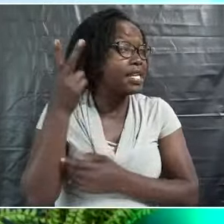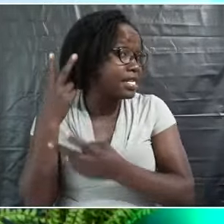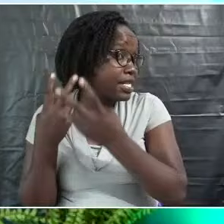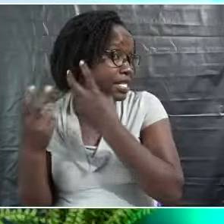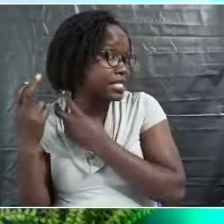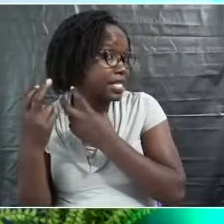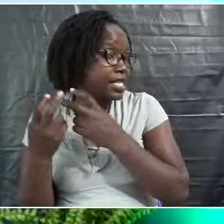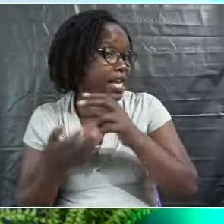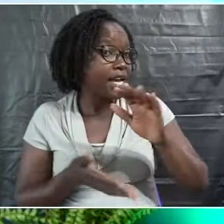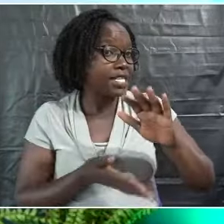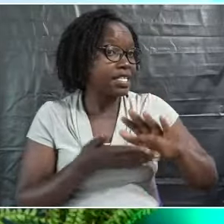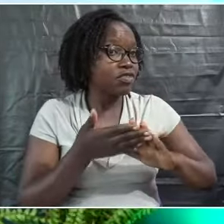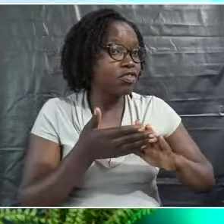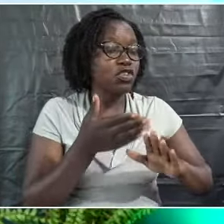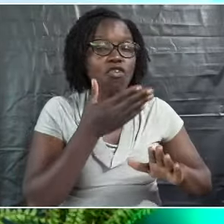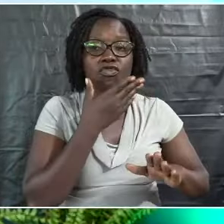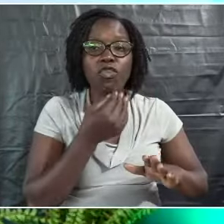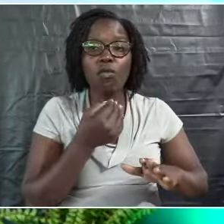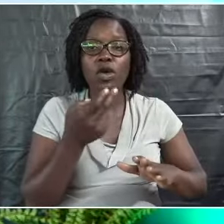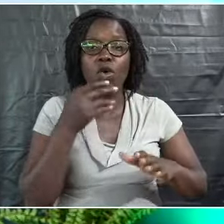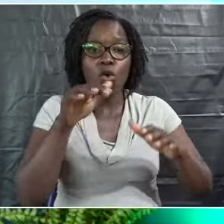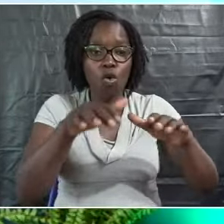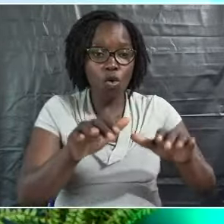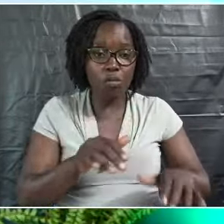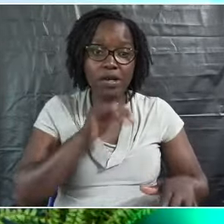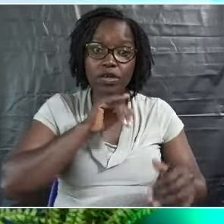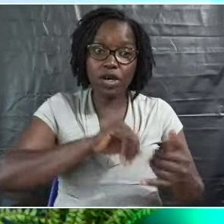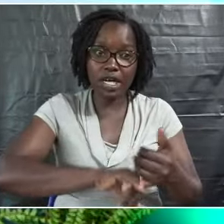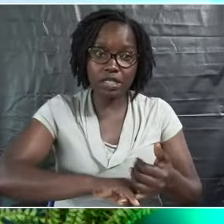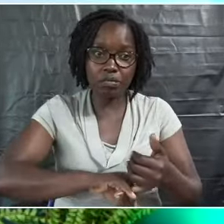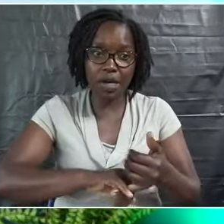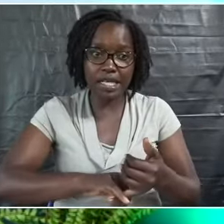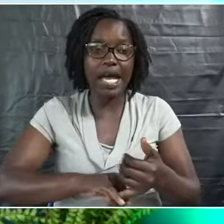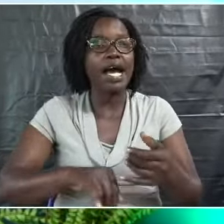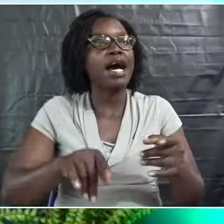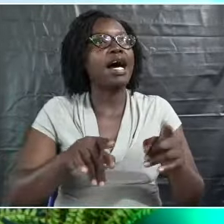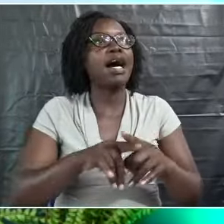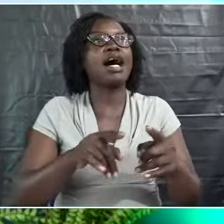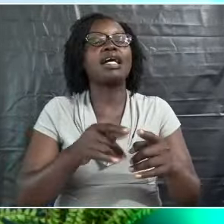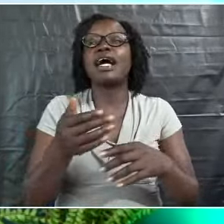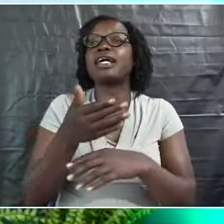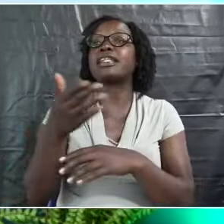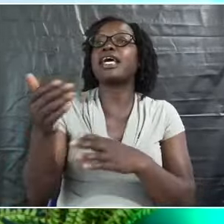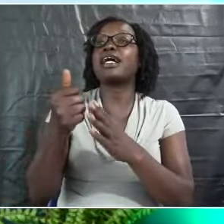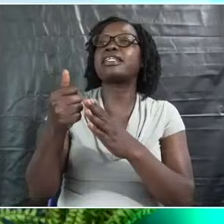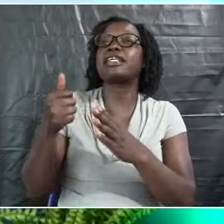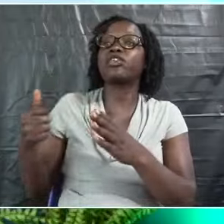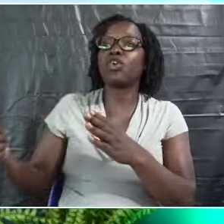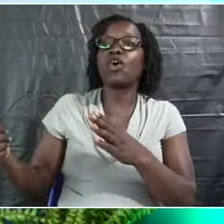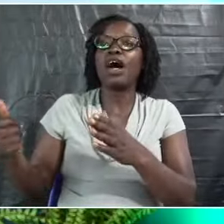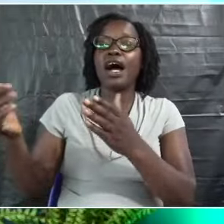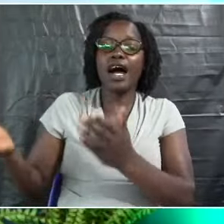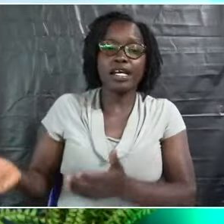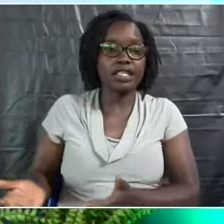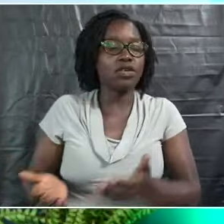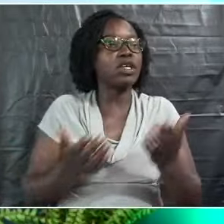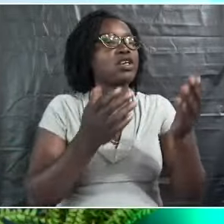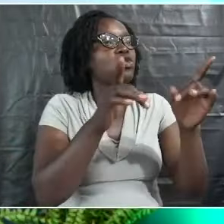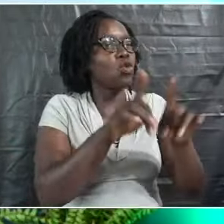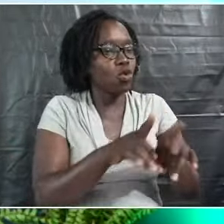the feet of the men who buried your husband are at the door, and they will carry you